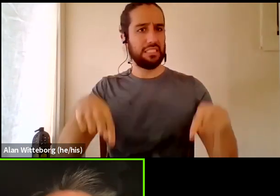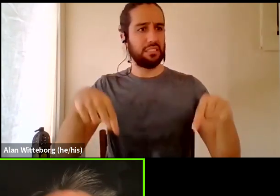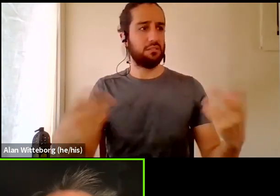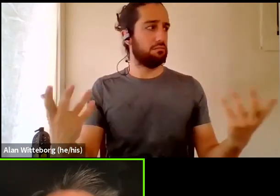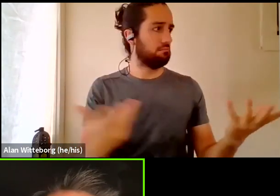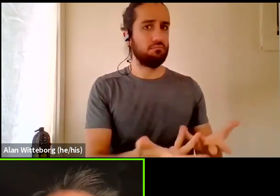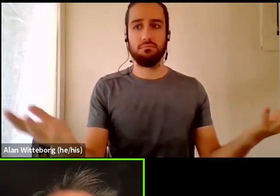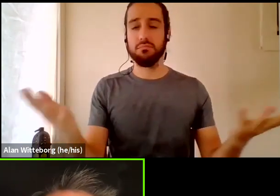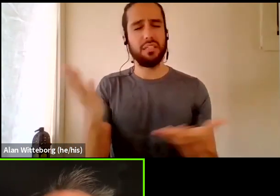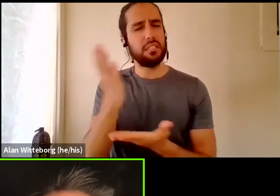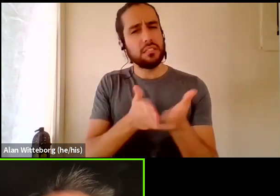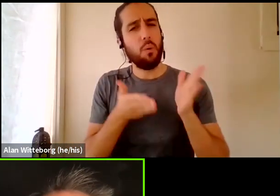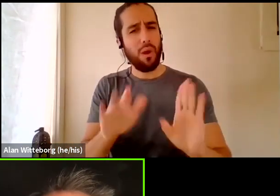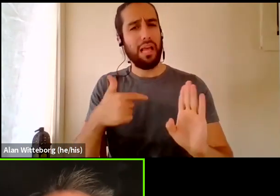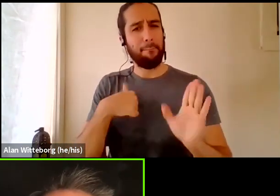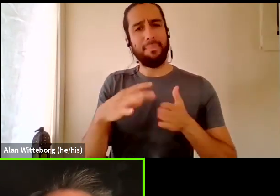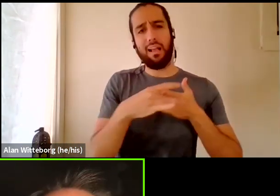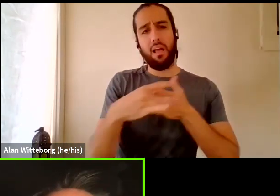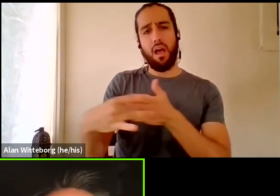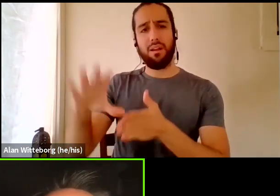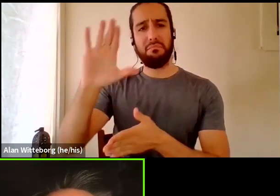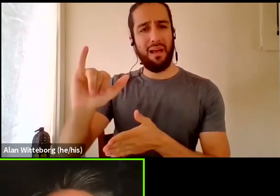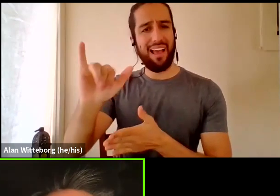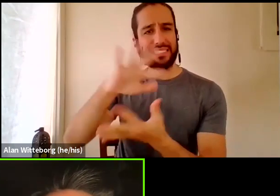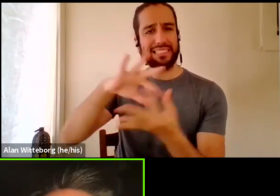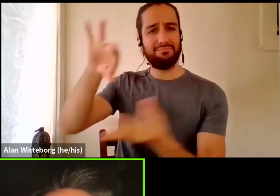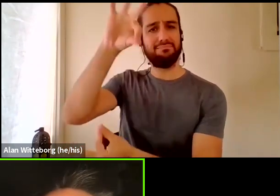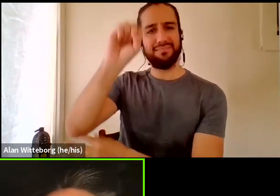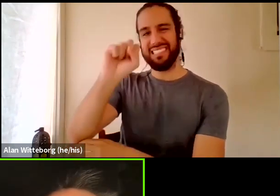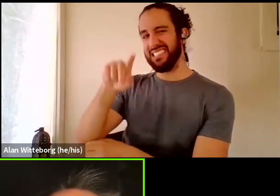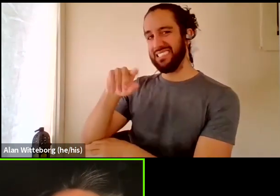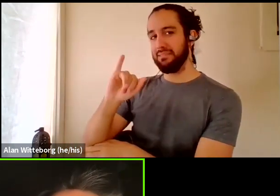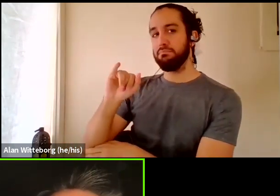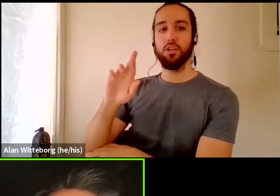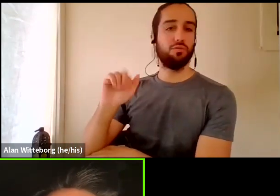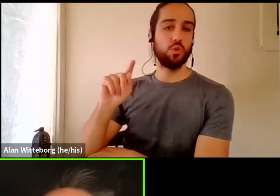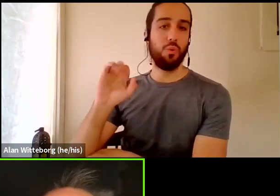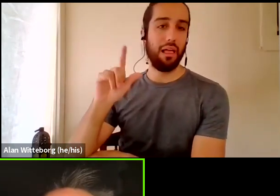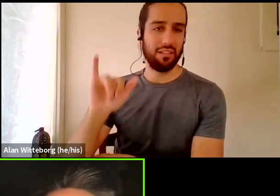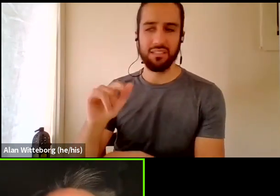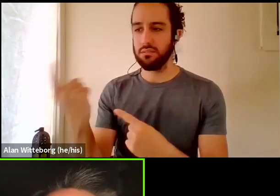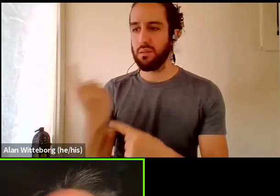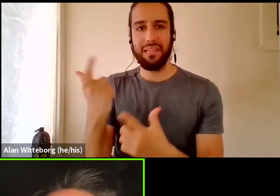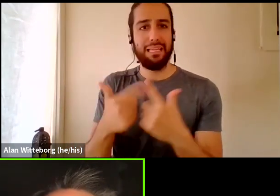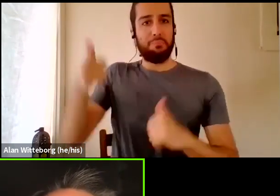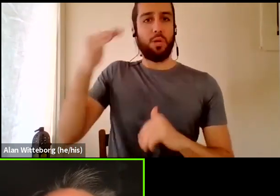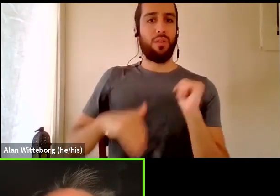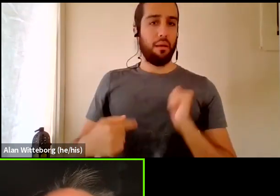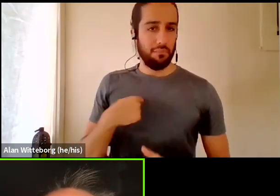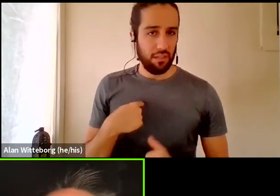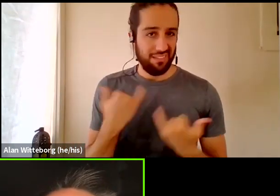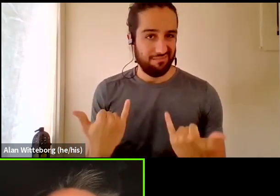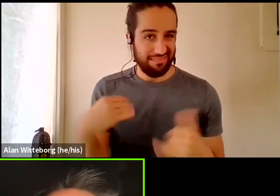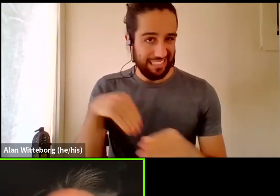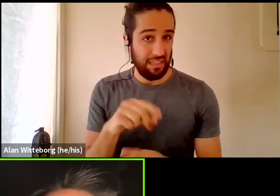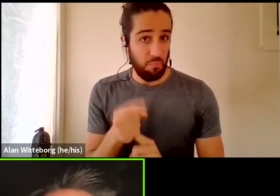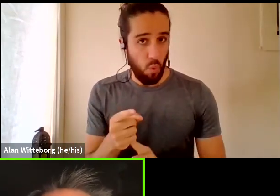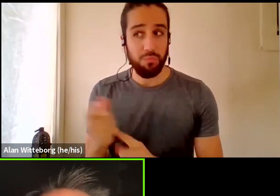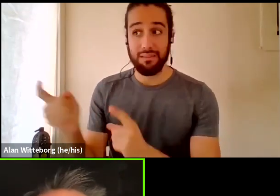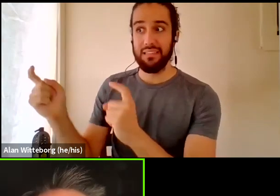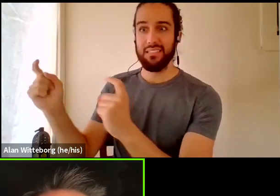by spirituality. What does that mean, right? I'm being guided by something bigger than me in this moment that's allowing me to be a